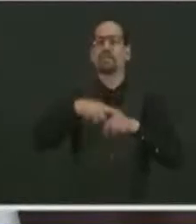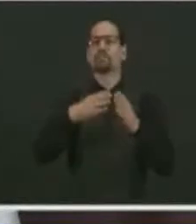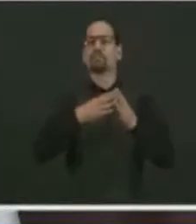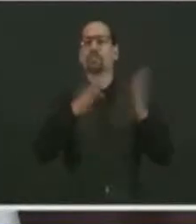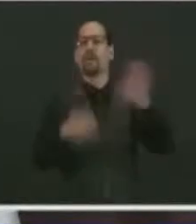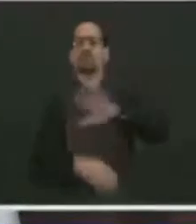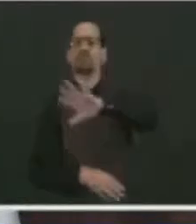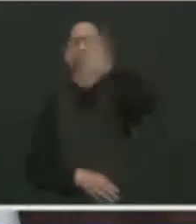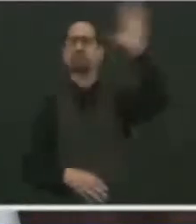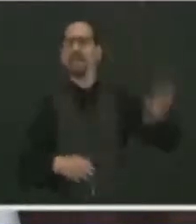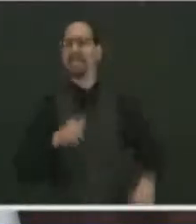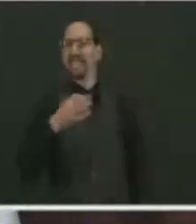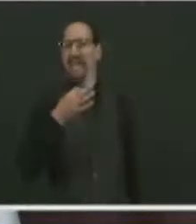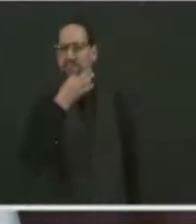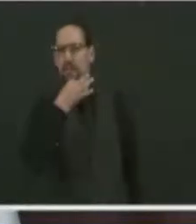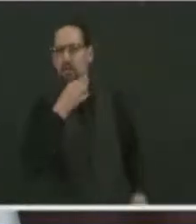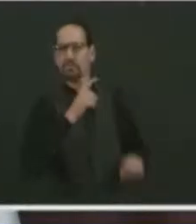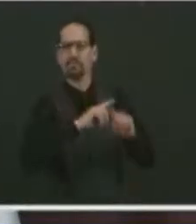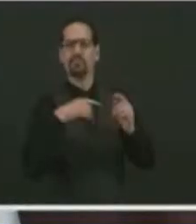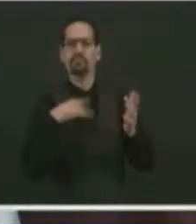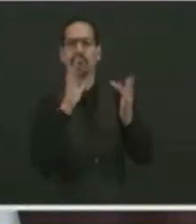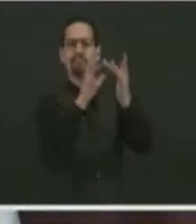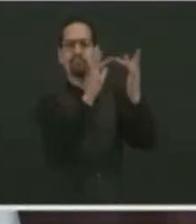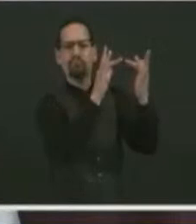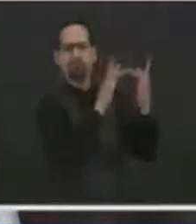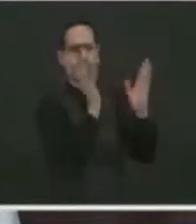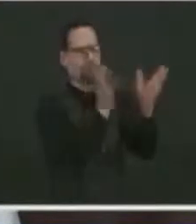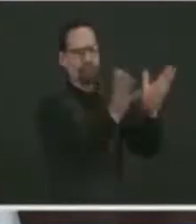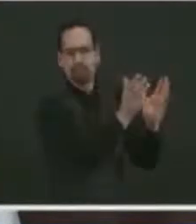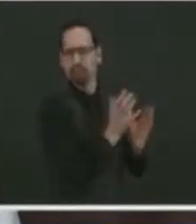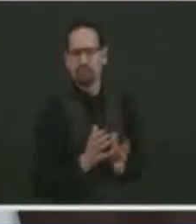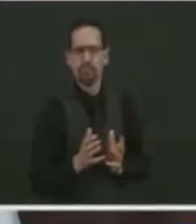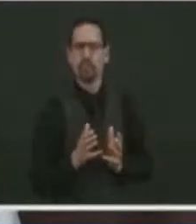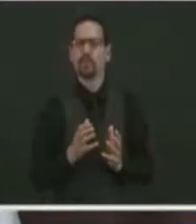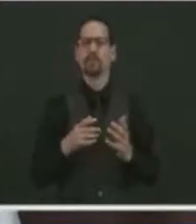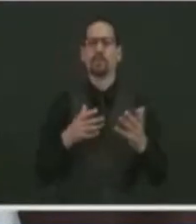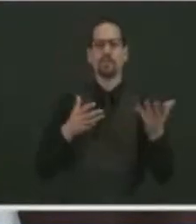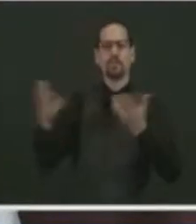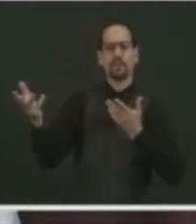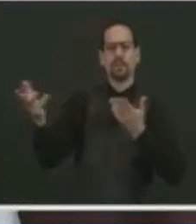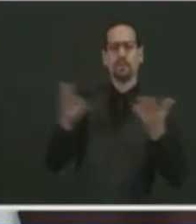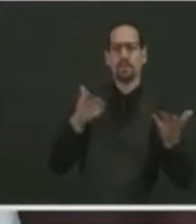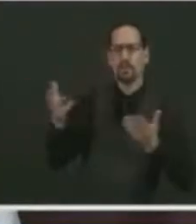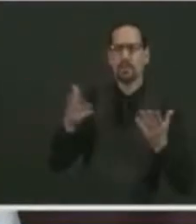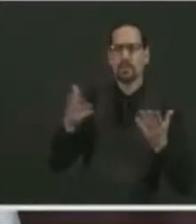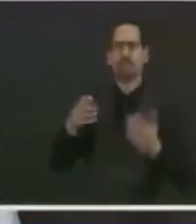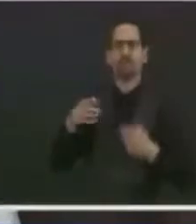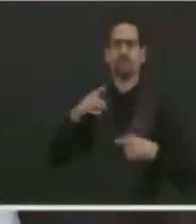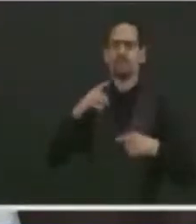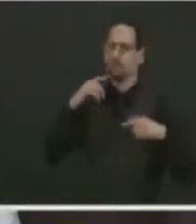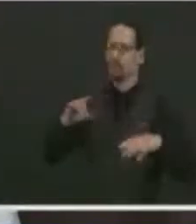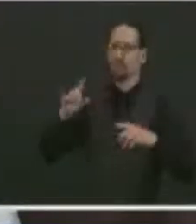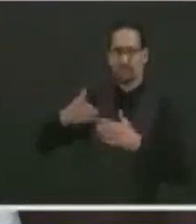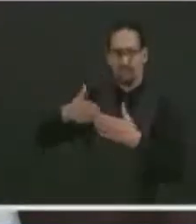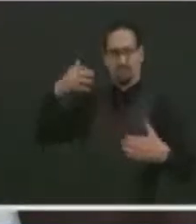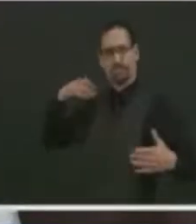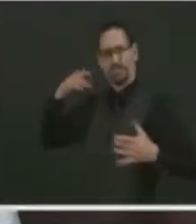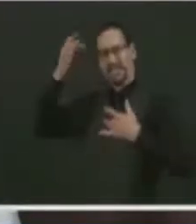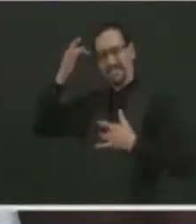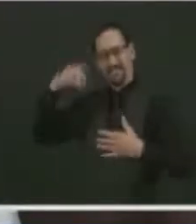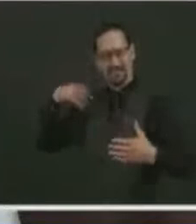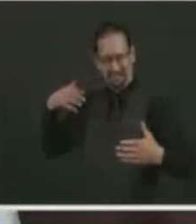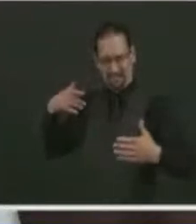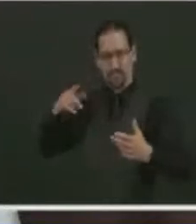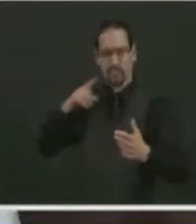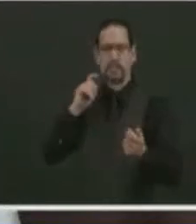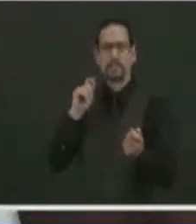shared. We've said from the beginning that this disease, the pandemic, is evolving, and we are living